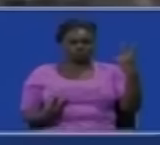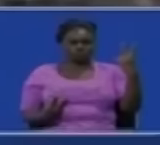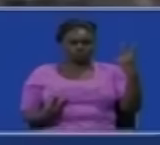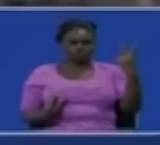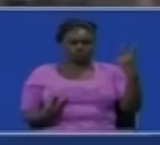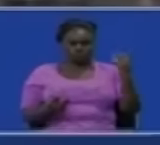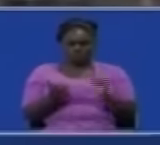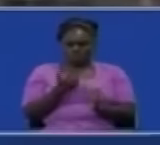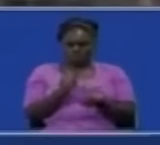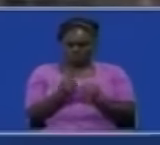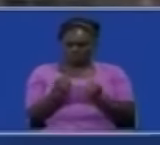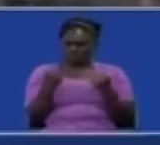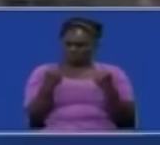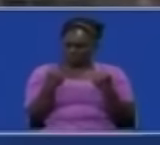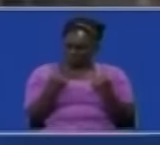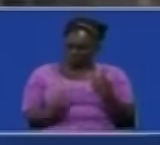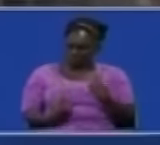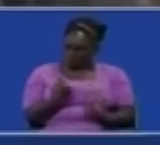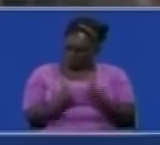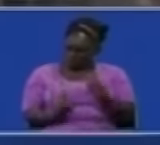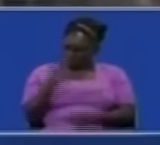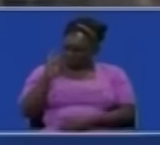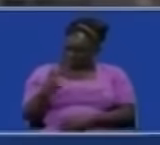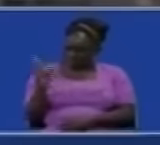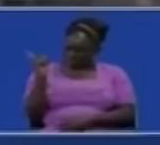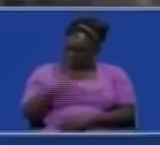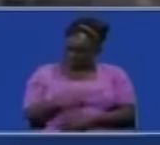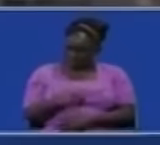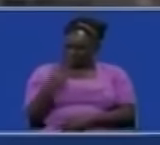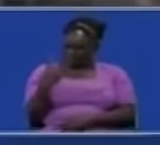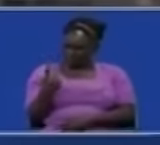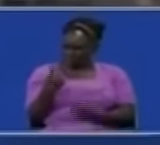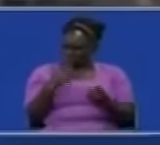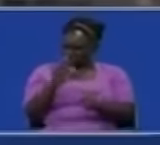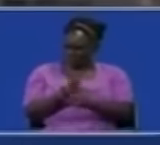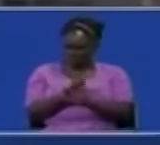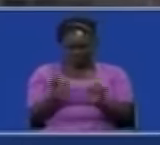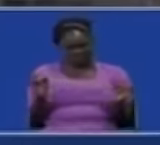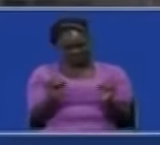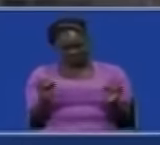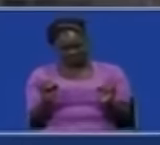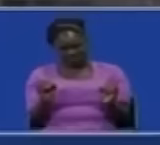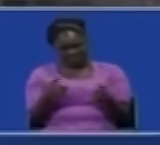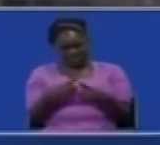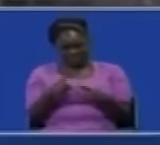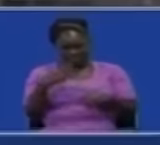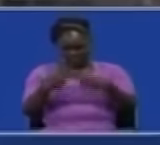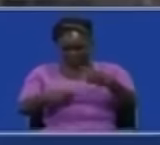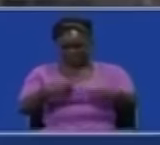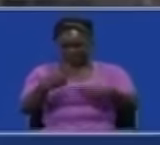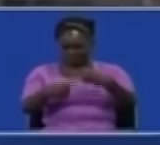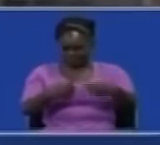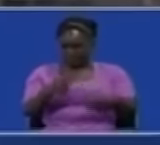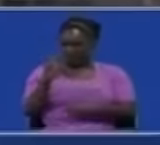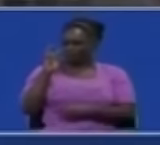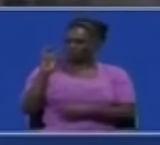The game was tight, like you saw, and game one, we never talk much about game one. As the game progresses, we'll be